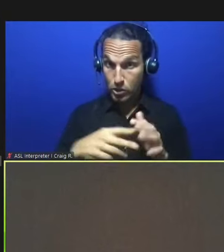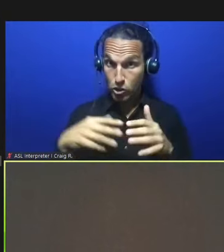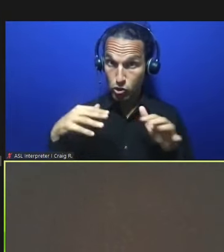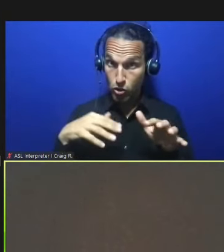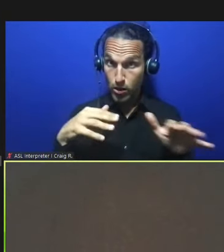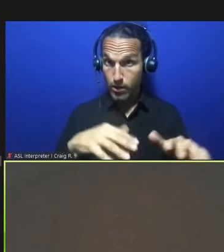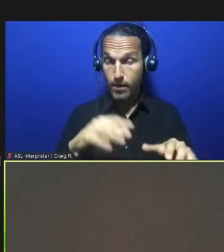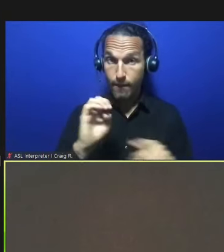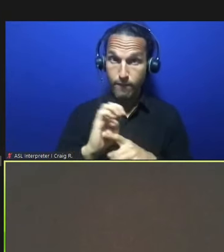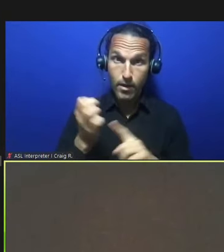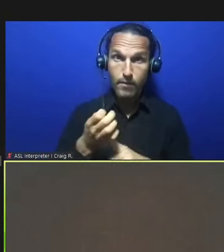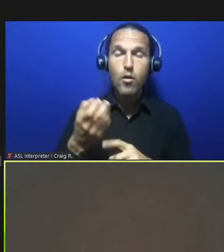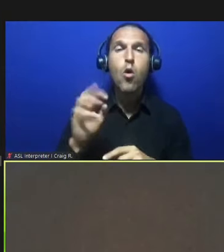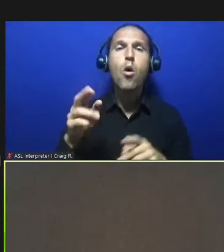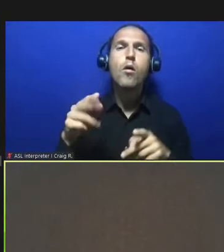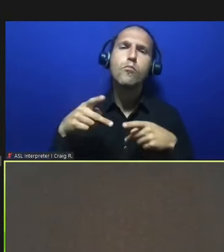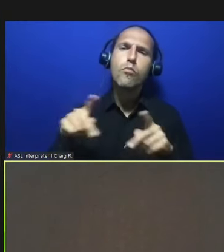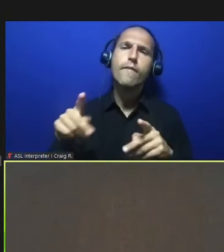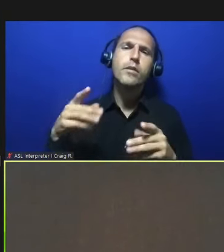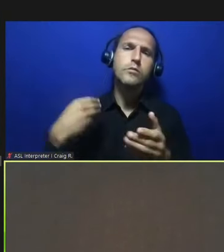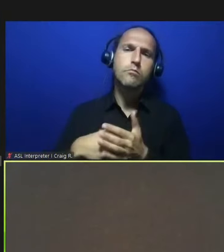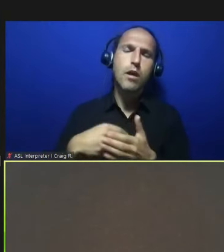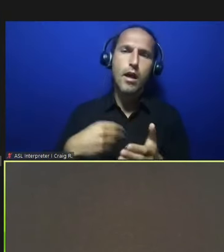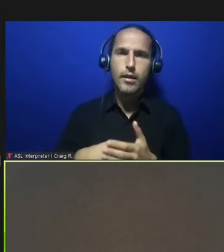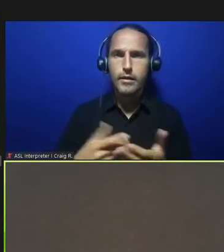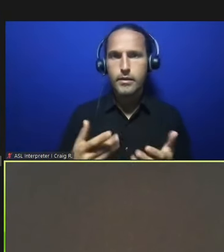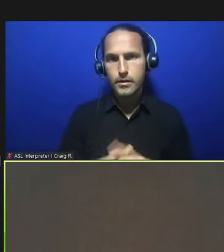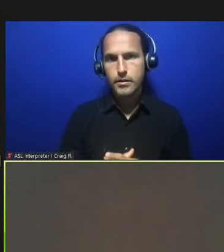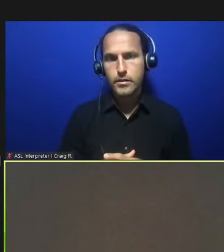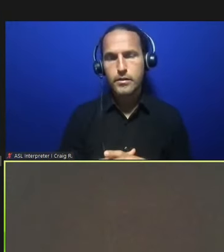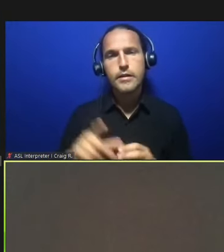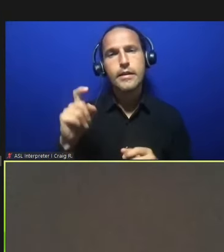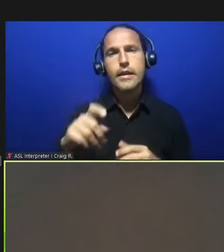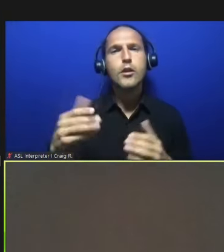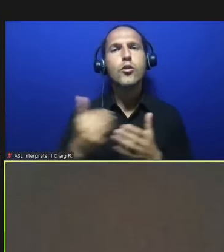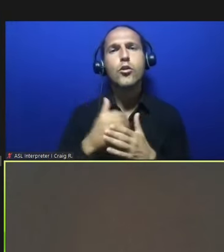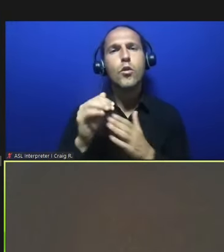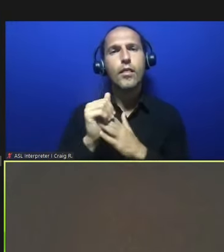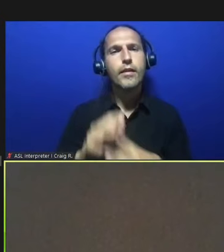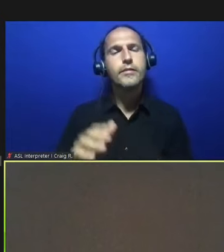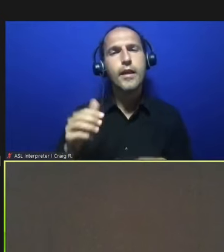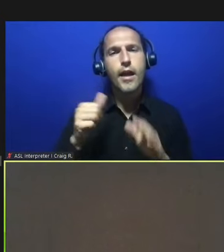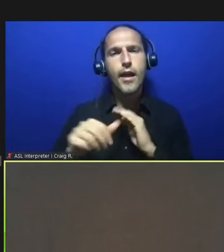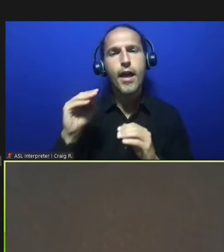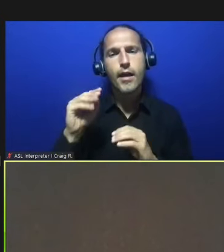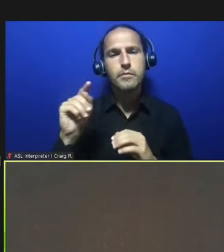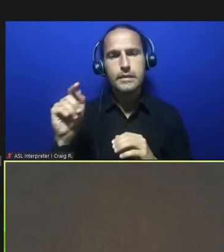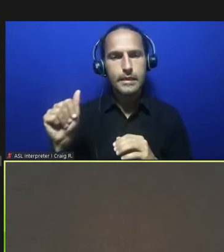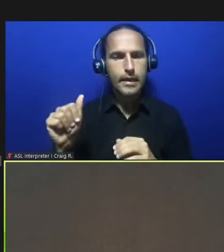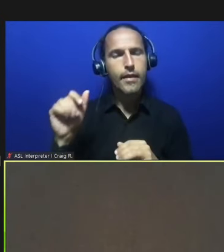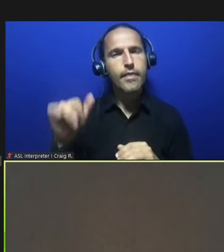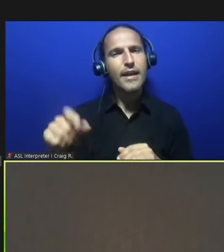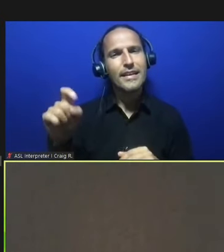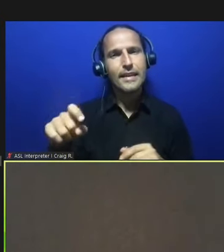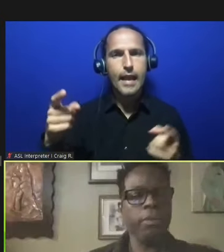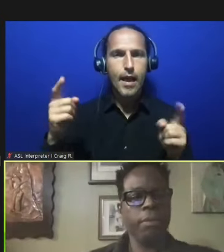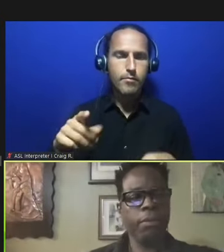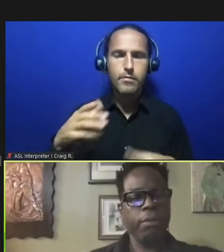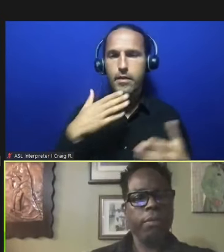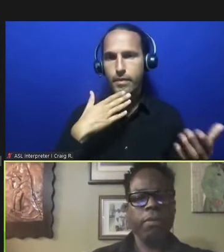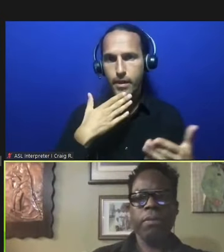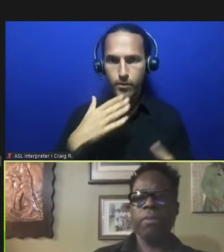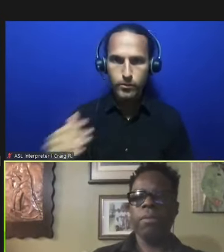congestion, environment, or privilege and money? We need some new leadership at the MTA. That's really what needs to happen. Thank you.